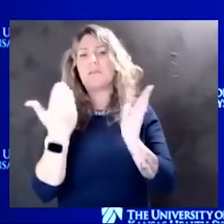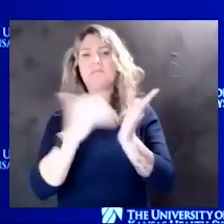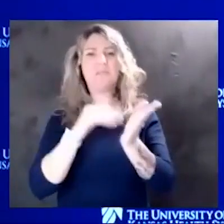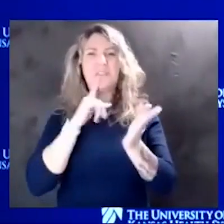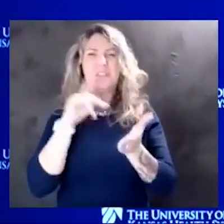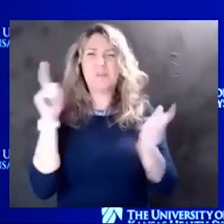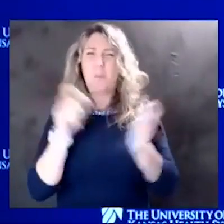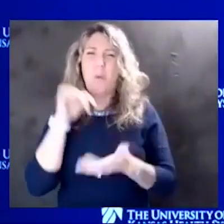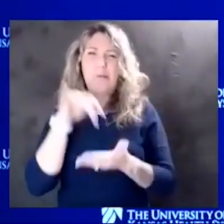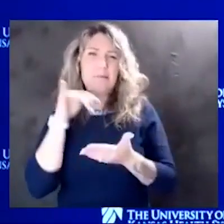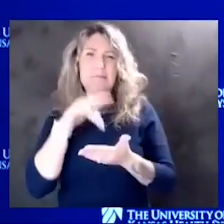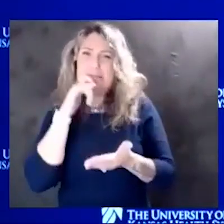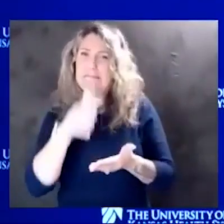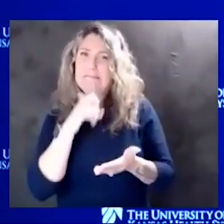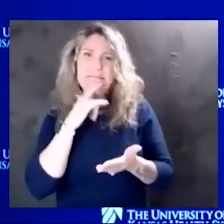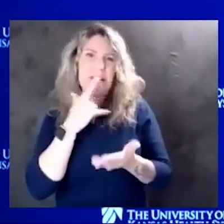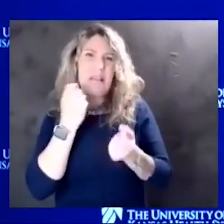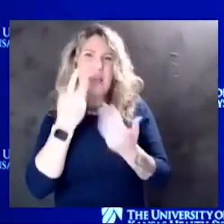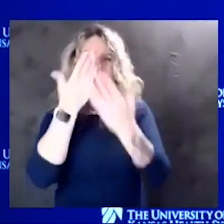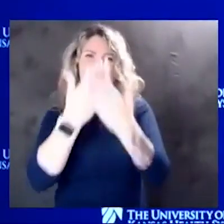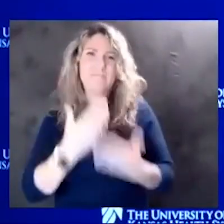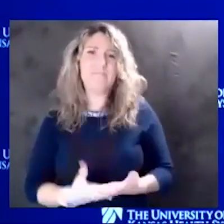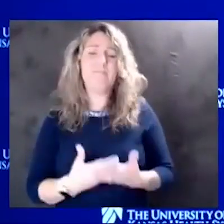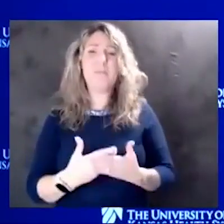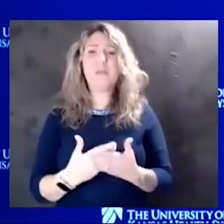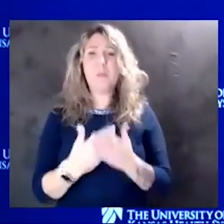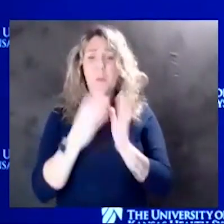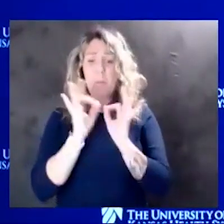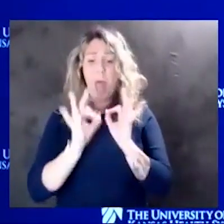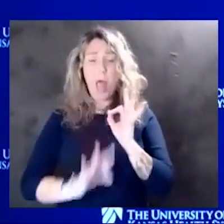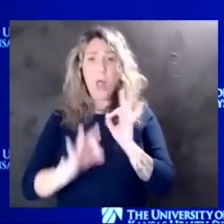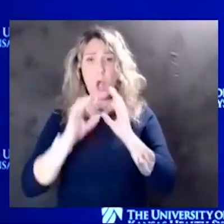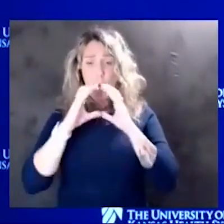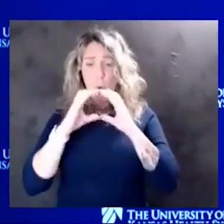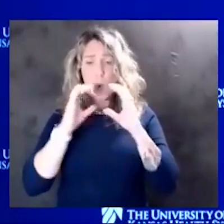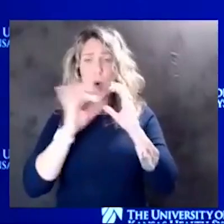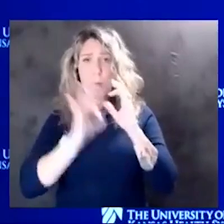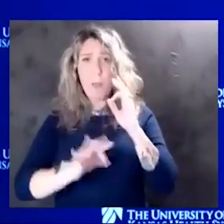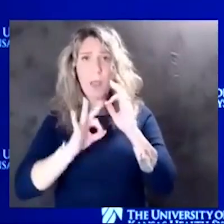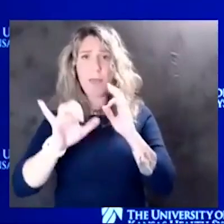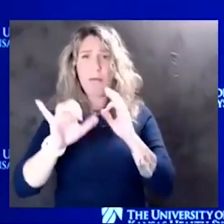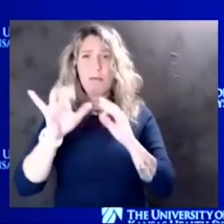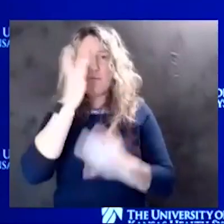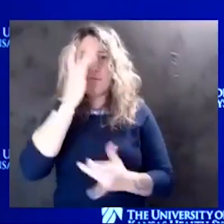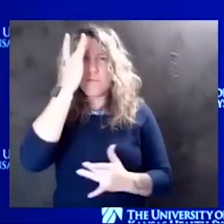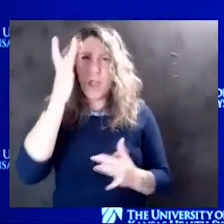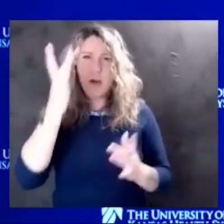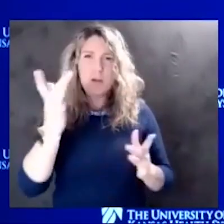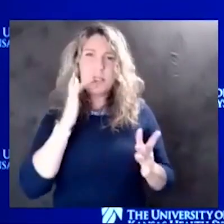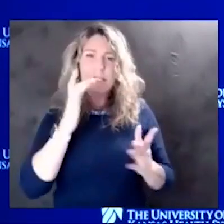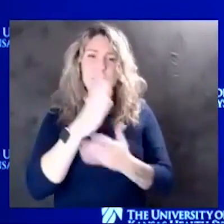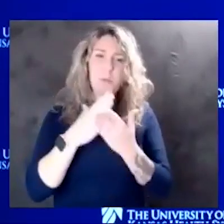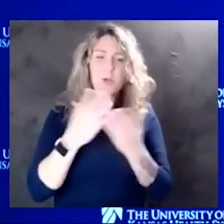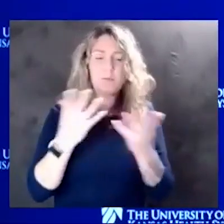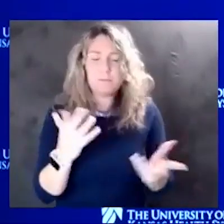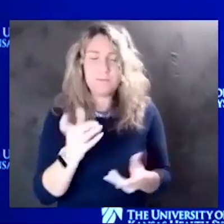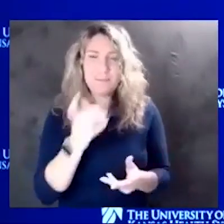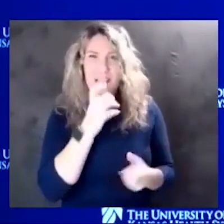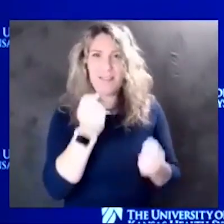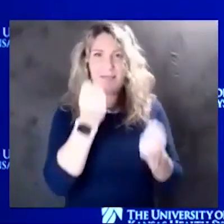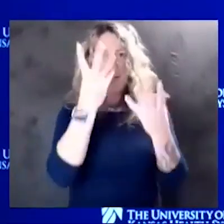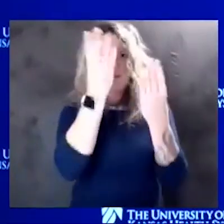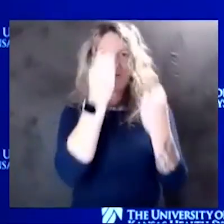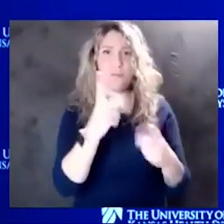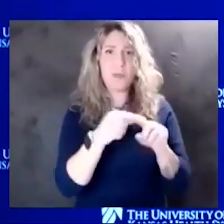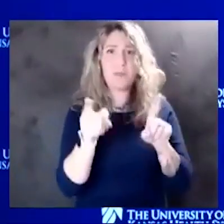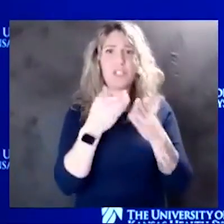lot of traction either. So molecularly or on the virus standpoint itself, we don't really have a lot of information, but generally it's going to be